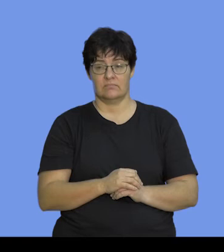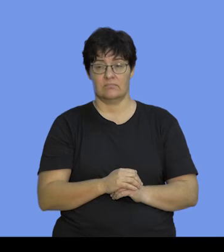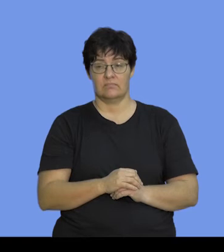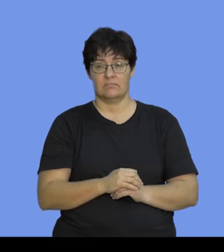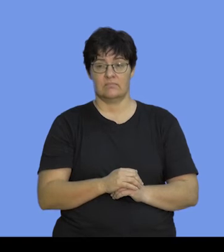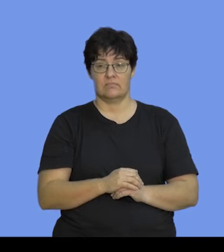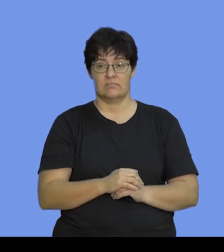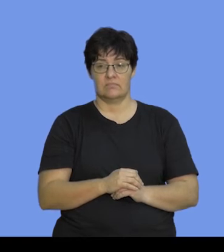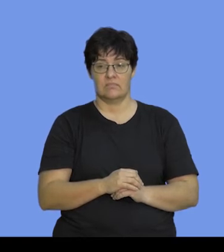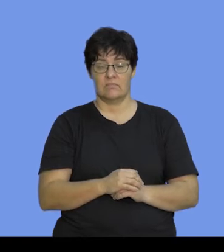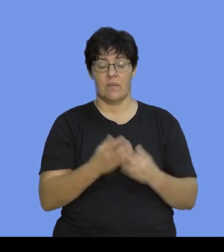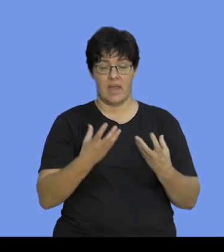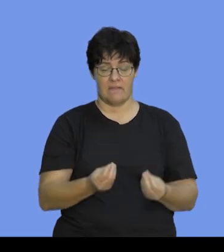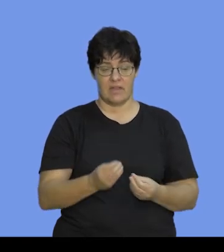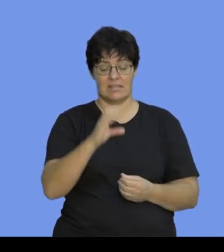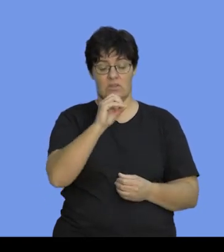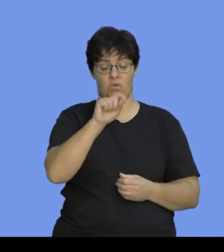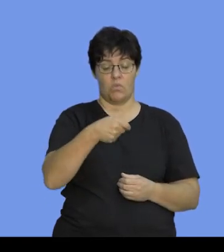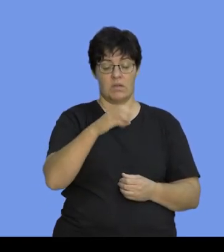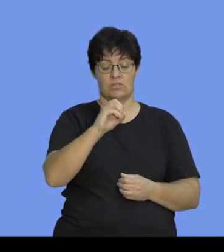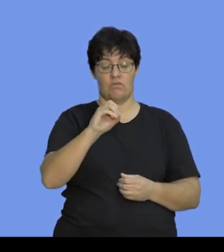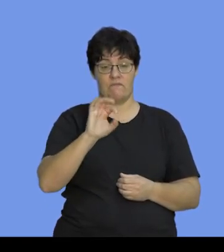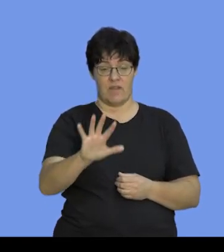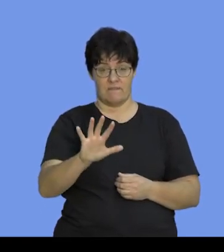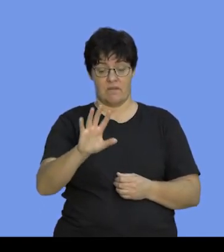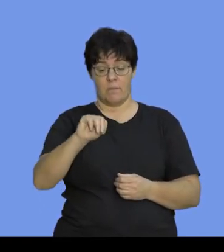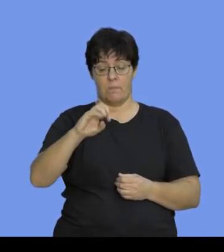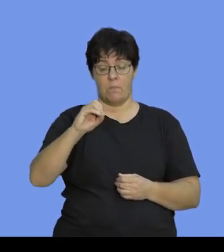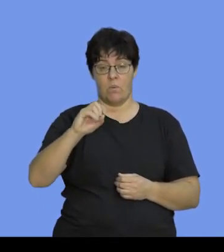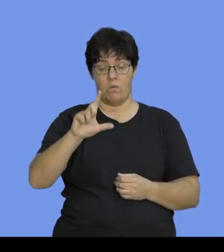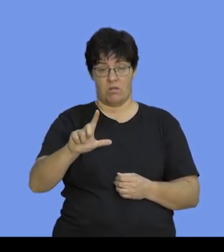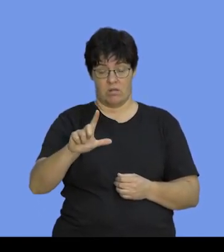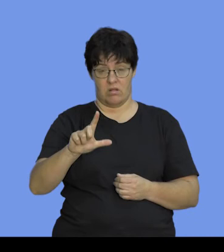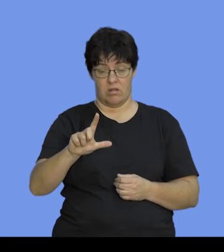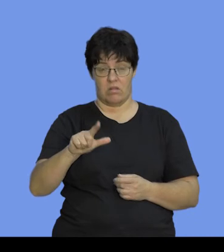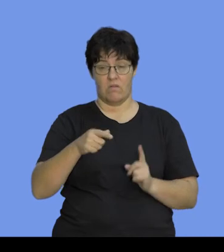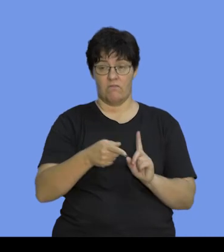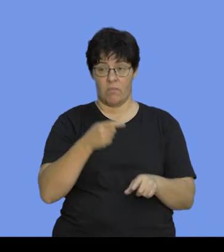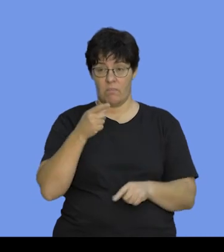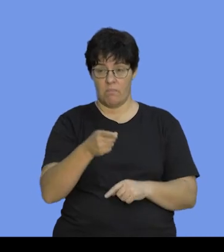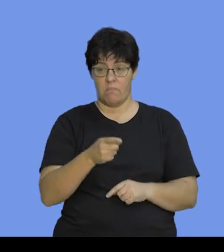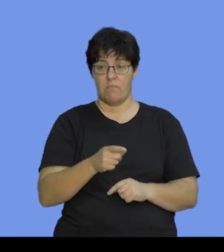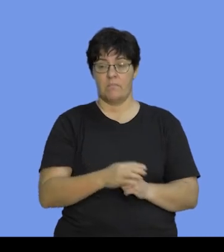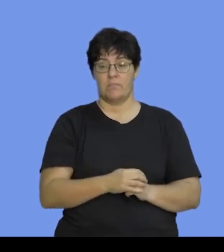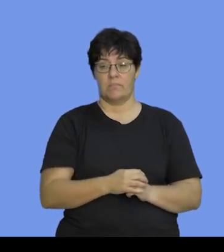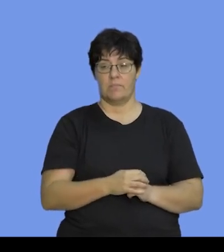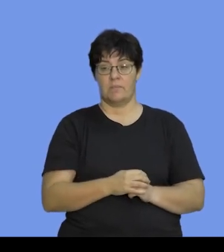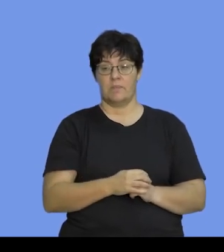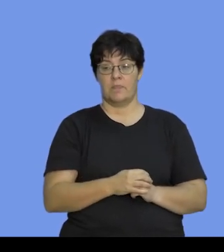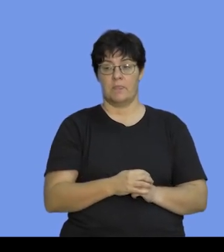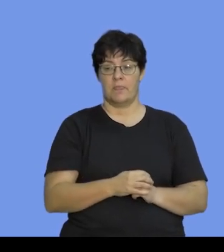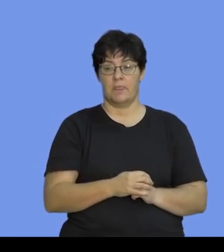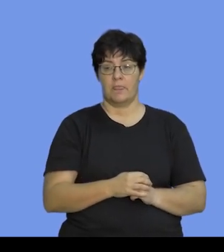us that we've got 0.05 moles of sodium nitrate. So it's 0.05,